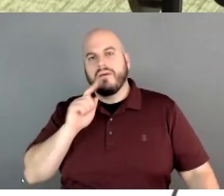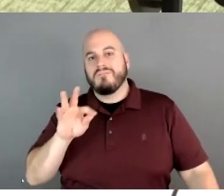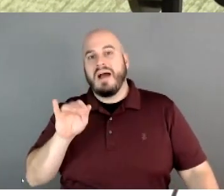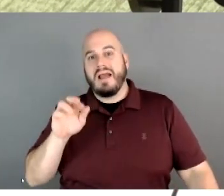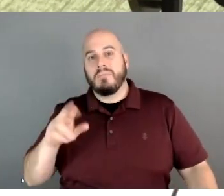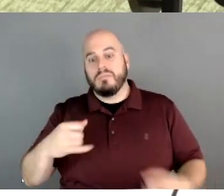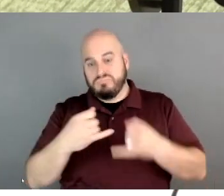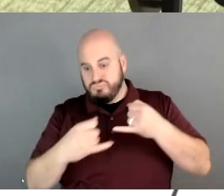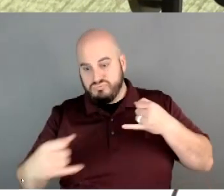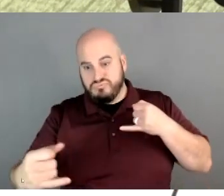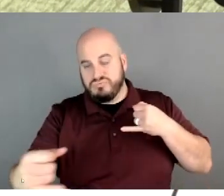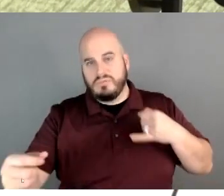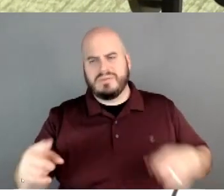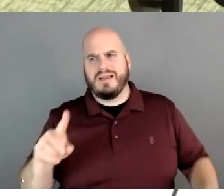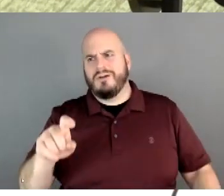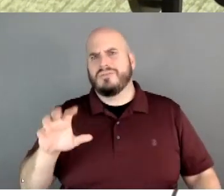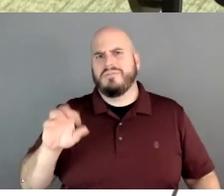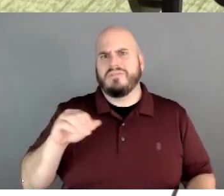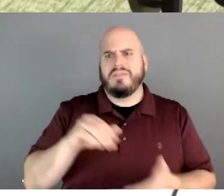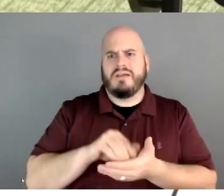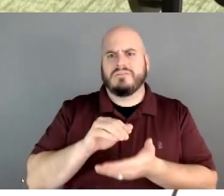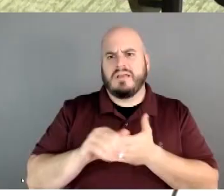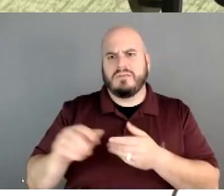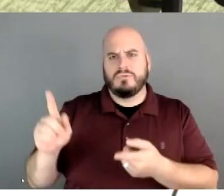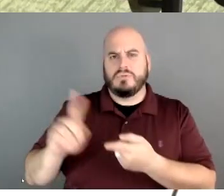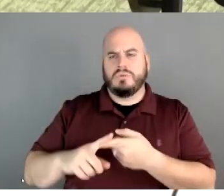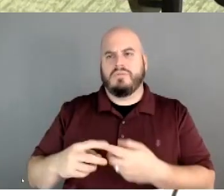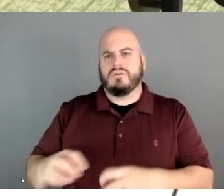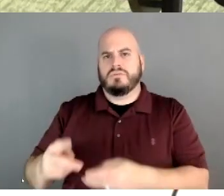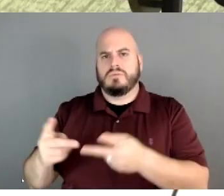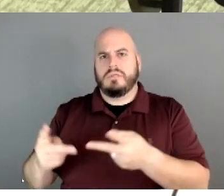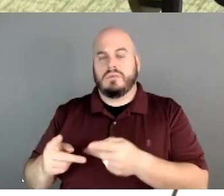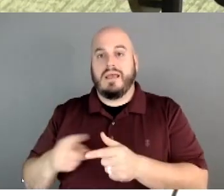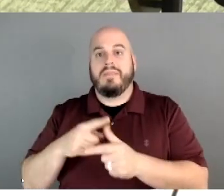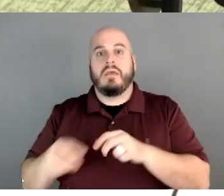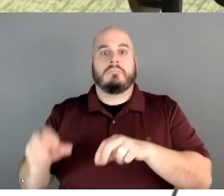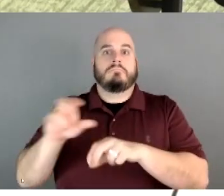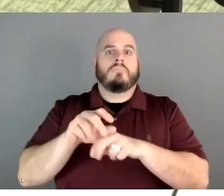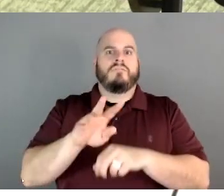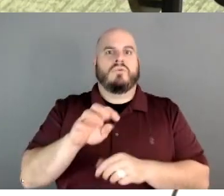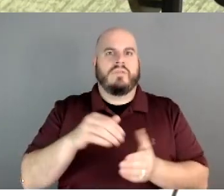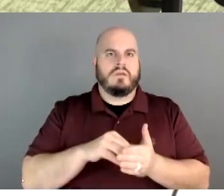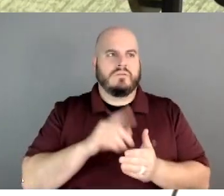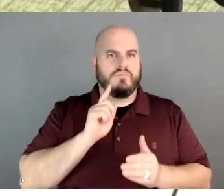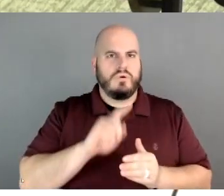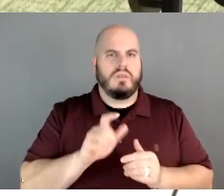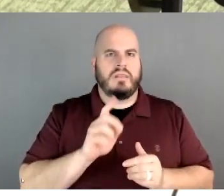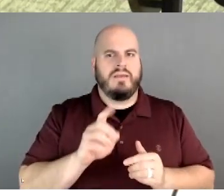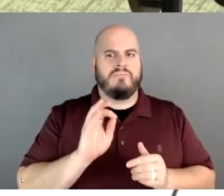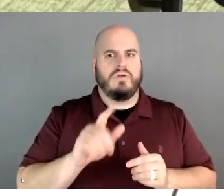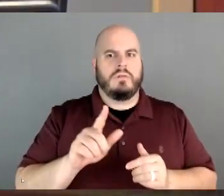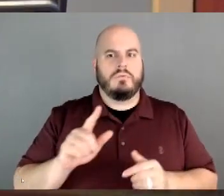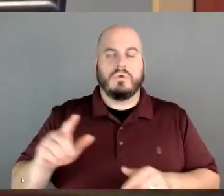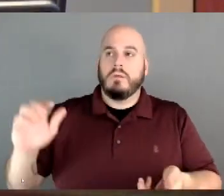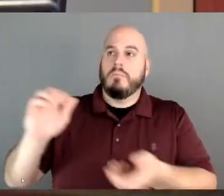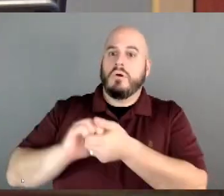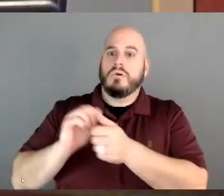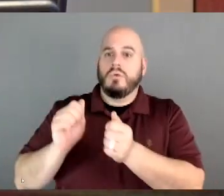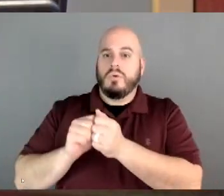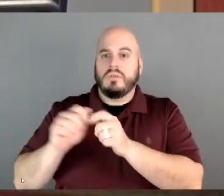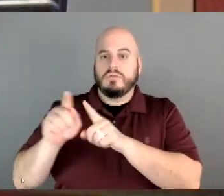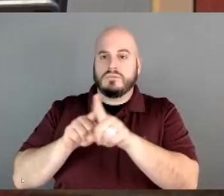like $150,000 to the transfer station and like $400,000 to the new landfill. So we're going to partner with Starlink. Awesome. Thank